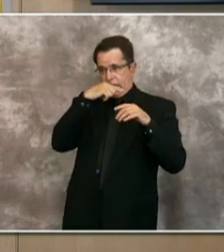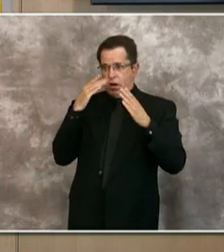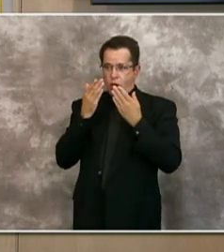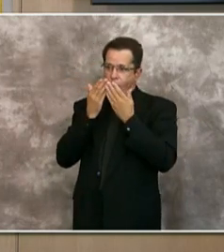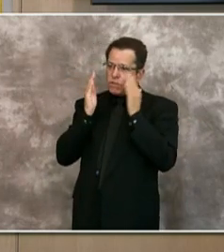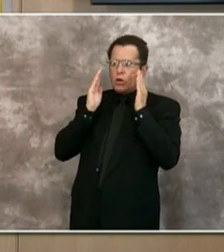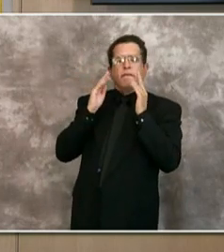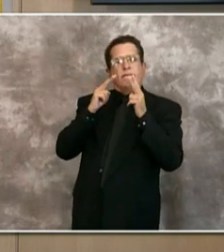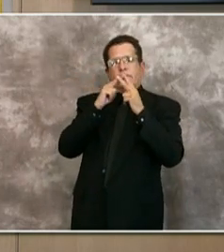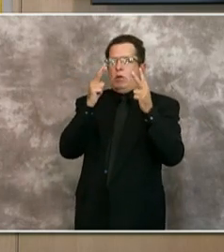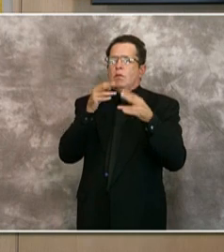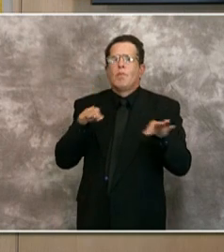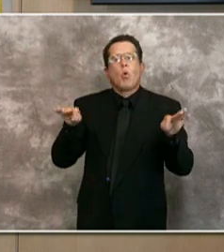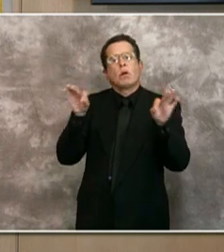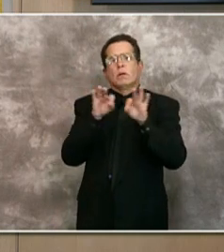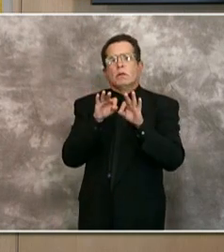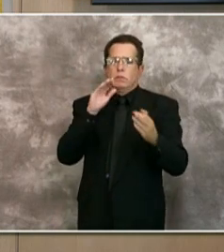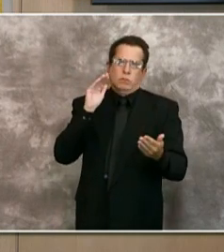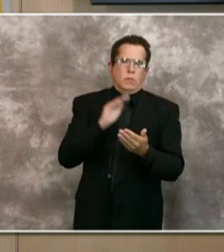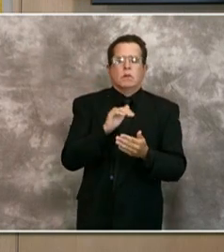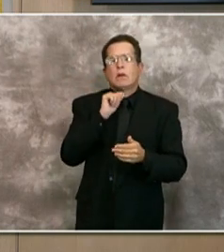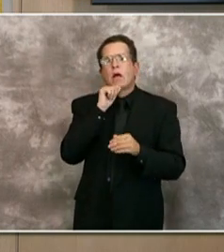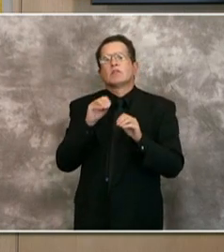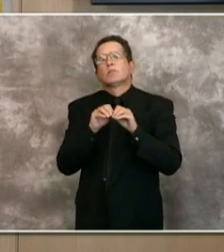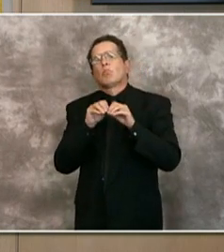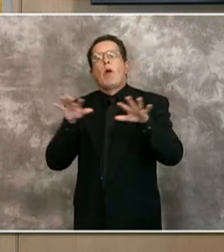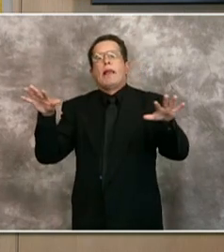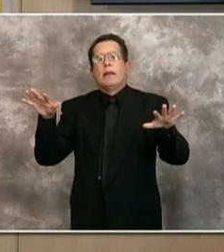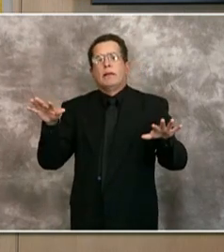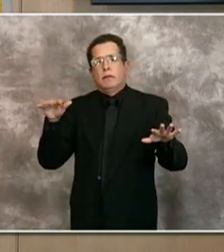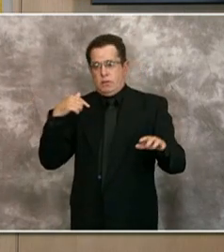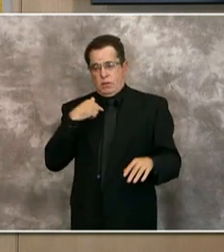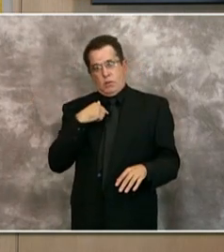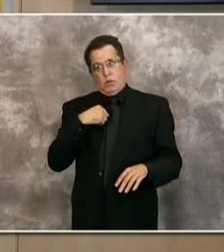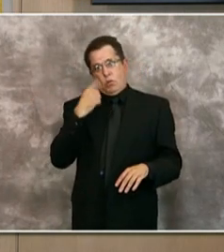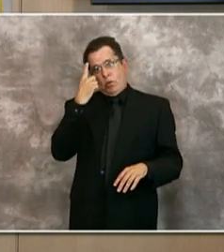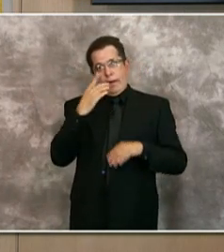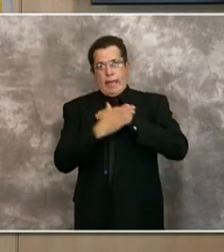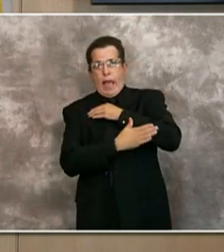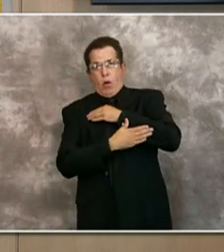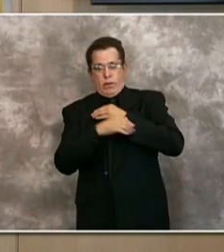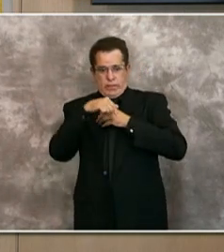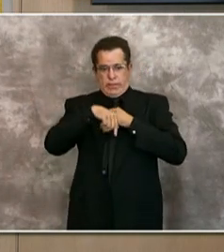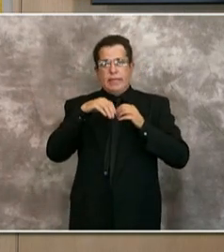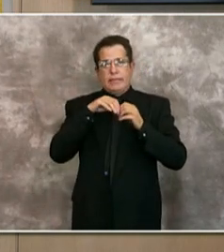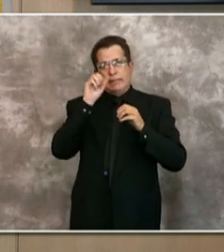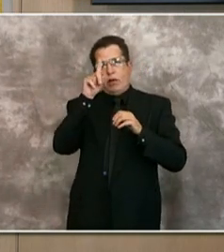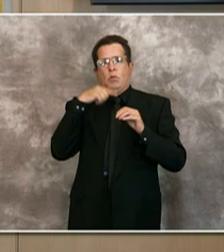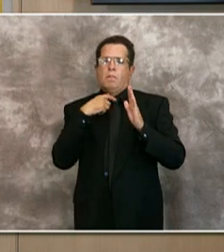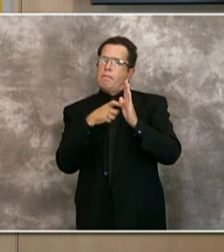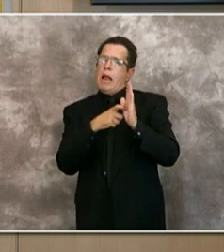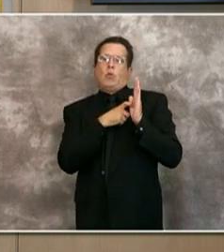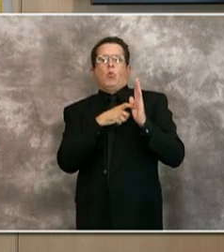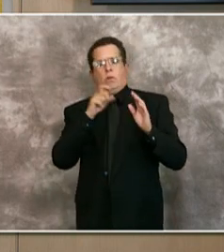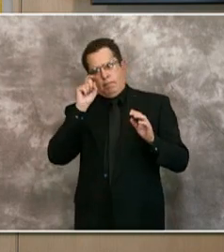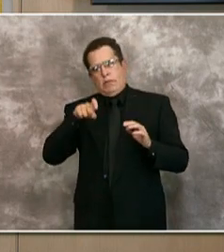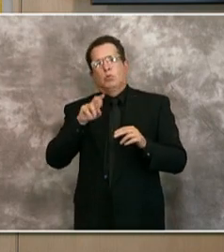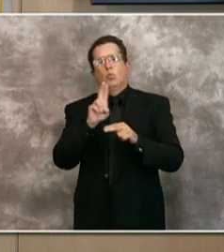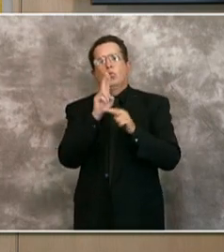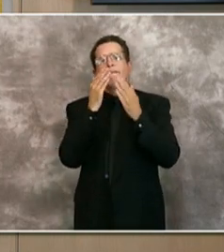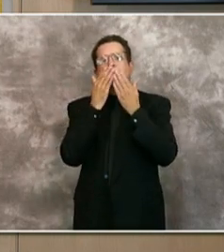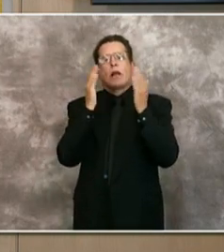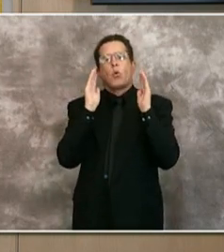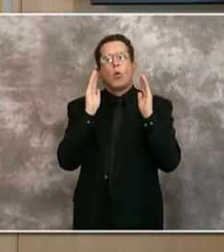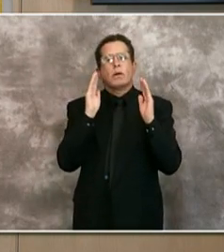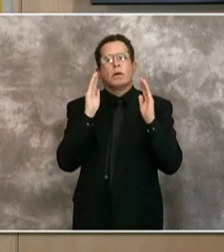very important role in limiting the spread and transmission. We were one of a handful of counties in California to require mandatory face coverings, not